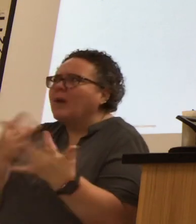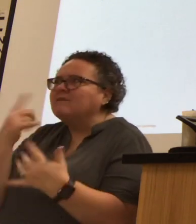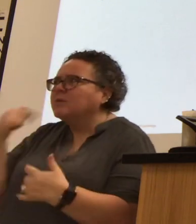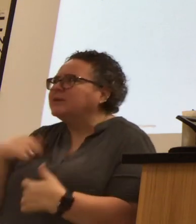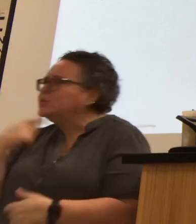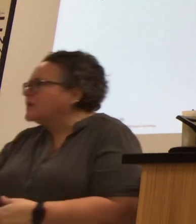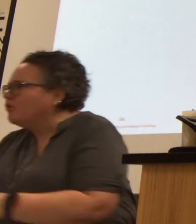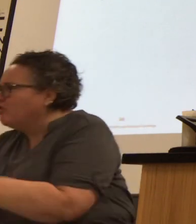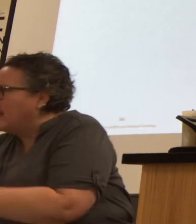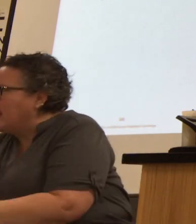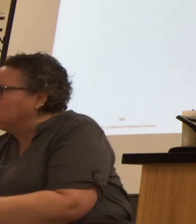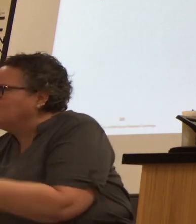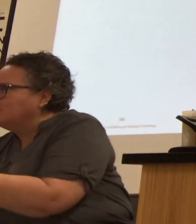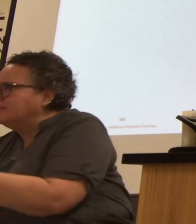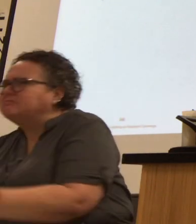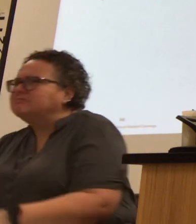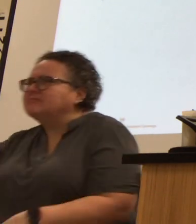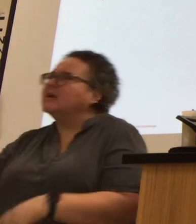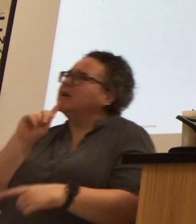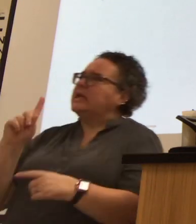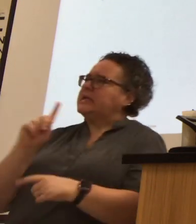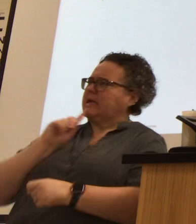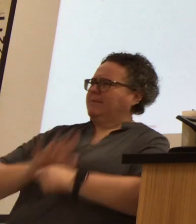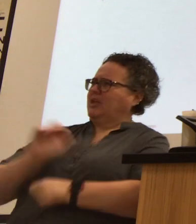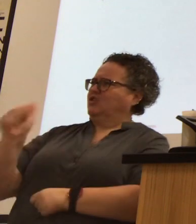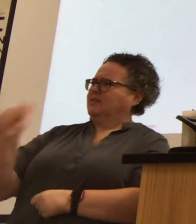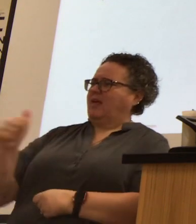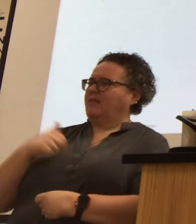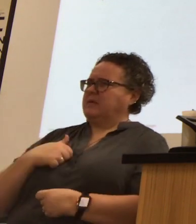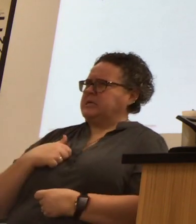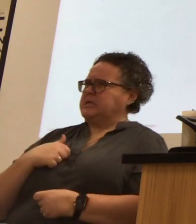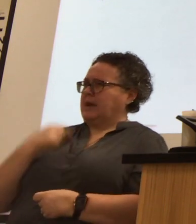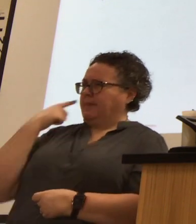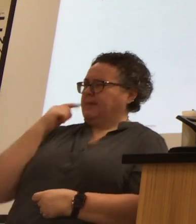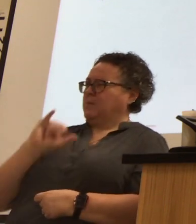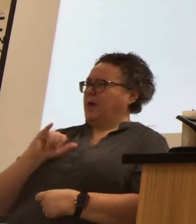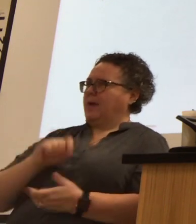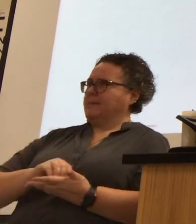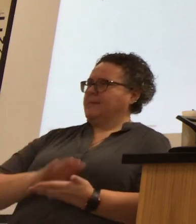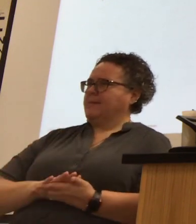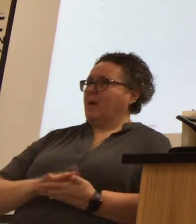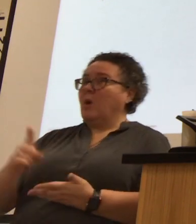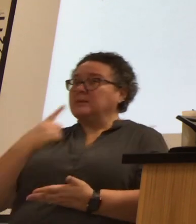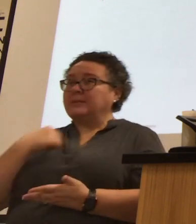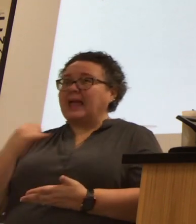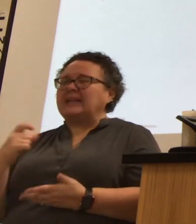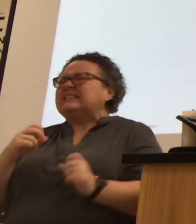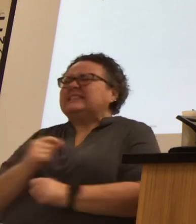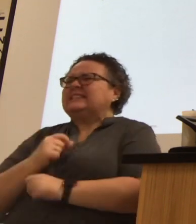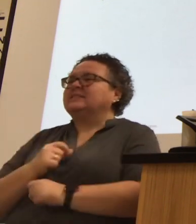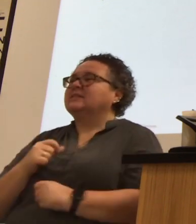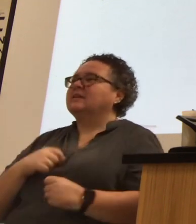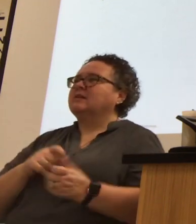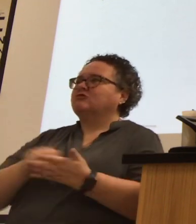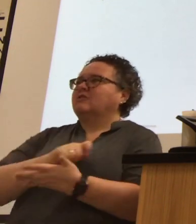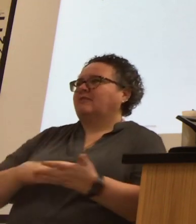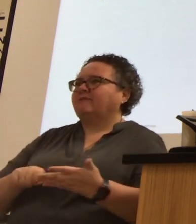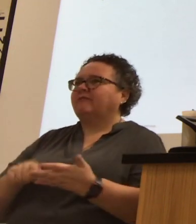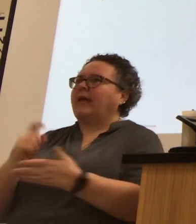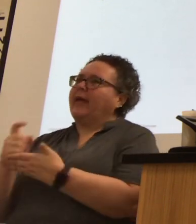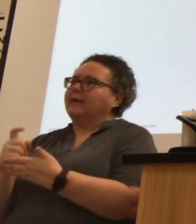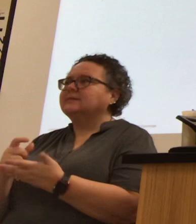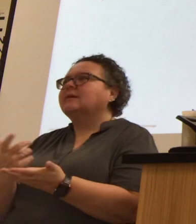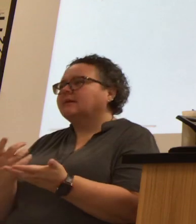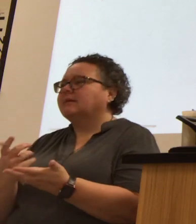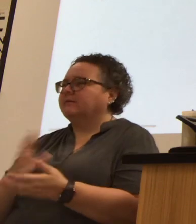answer. Like, commit yourself to an answer, write it down, and then when you see you